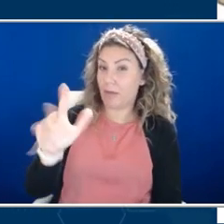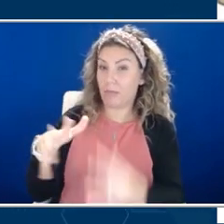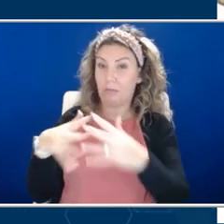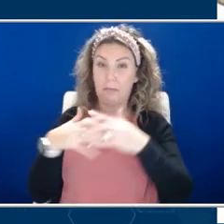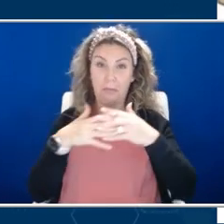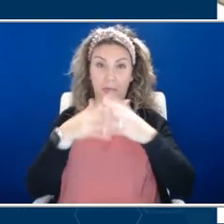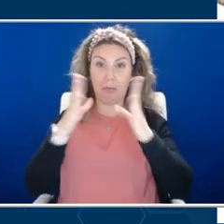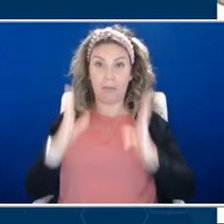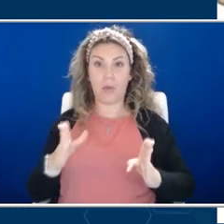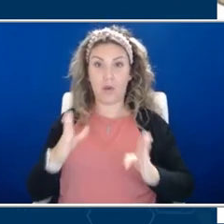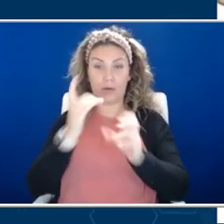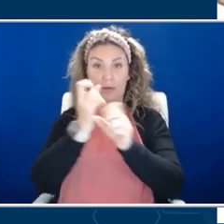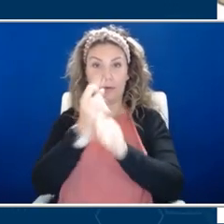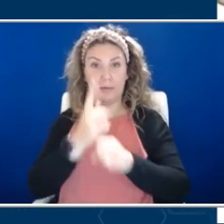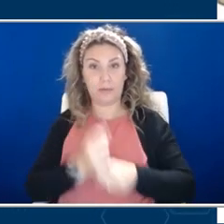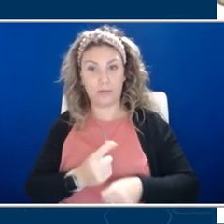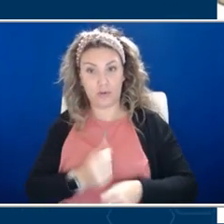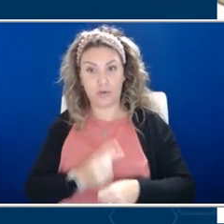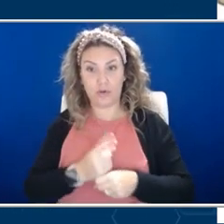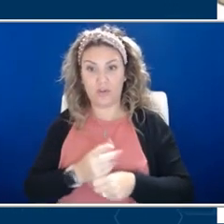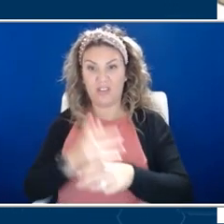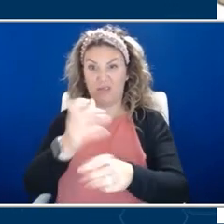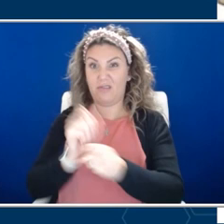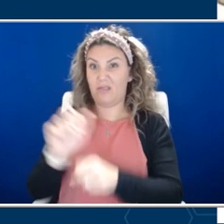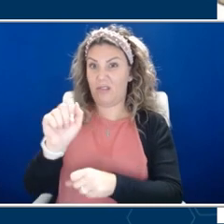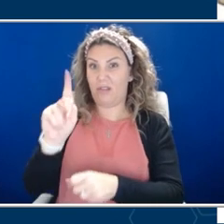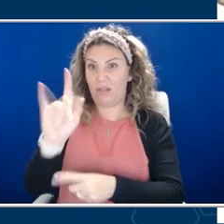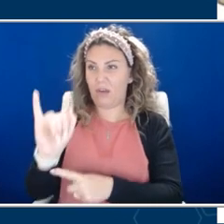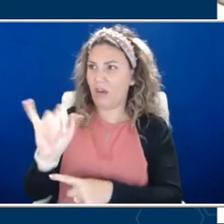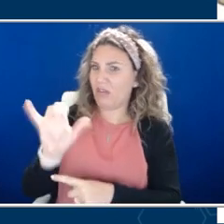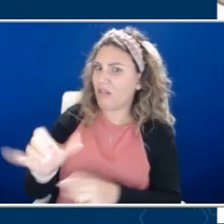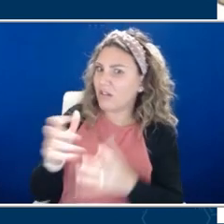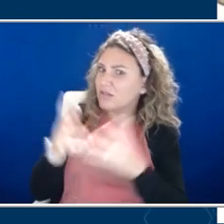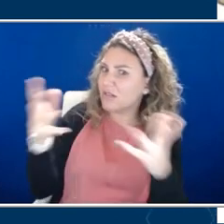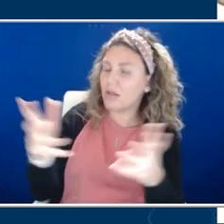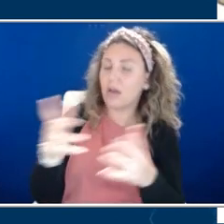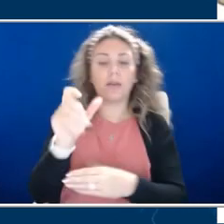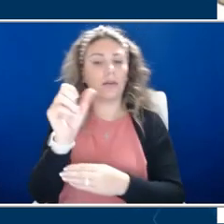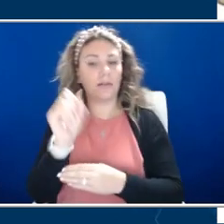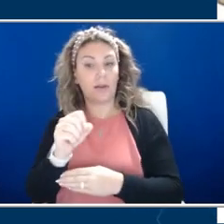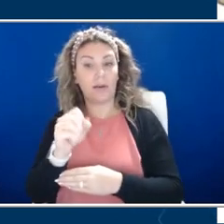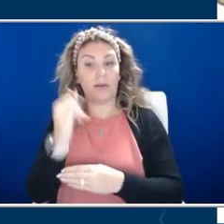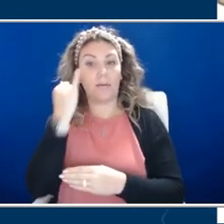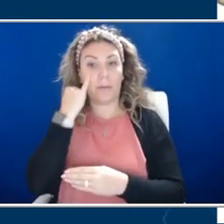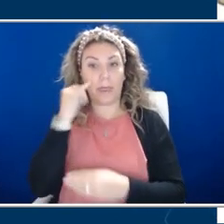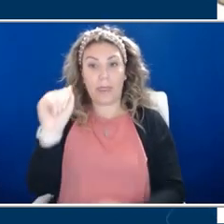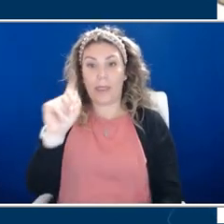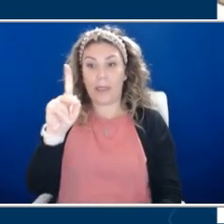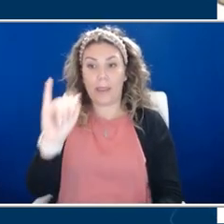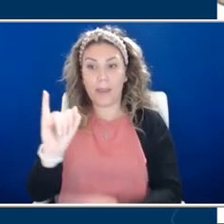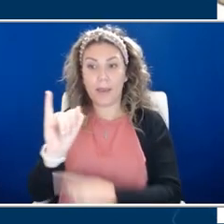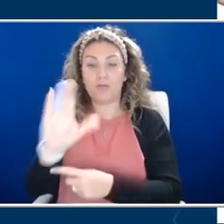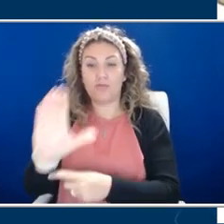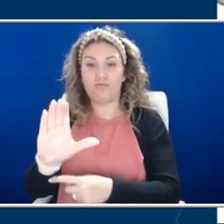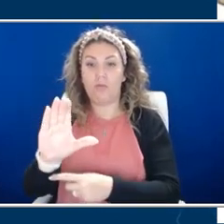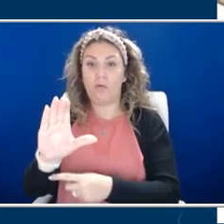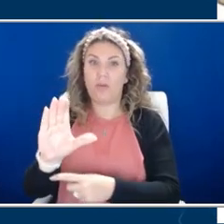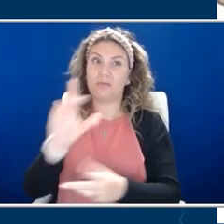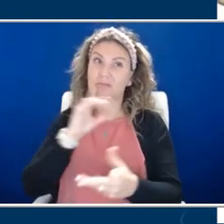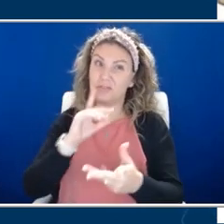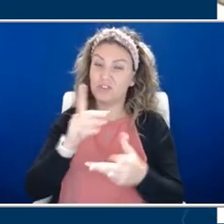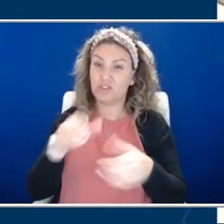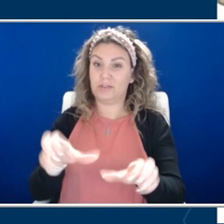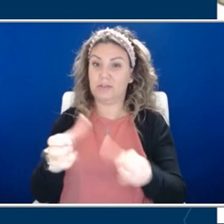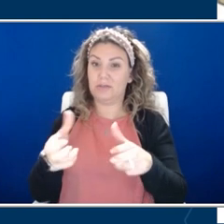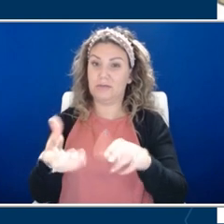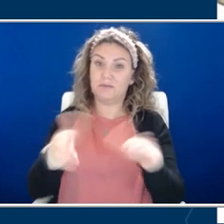year getting acute kidney injury. That's a lot. Yeah. And if you get acute kidney injury, your odds of death are greatly increased for the most